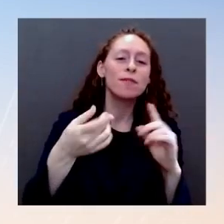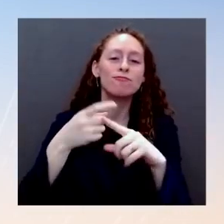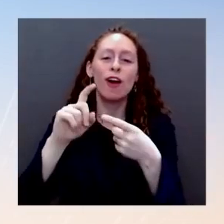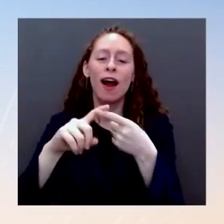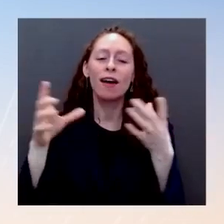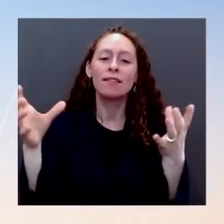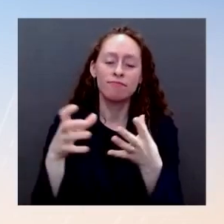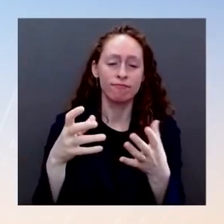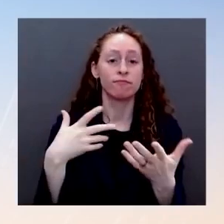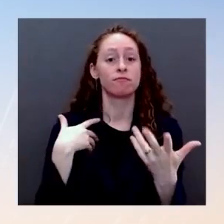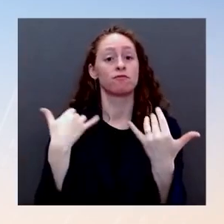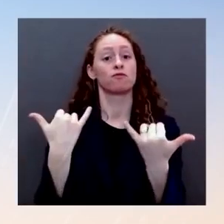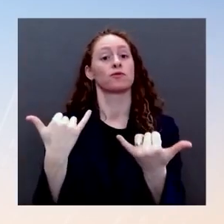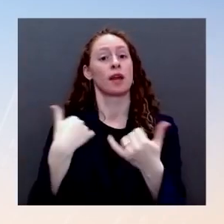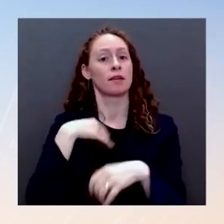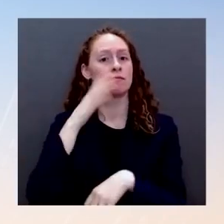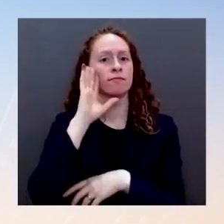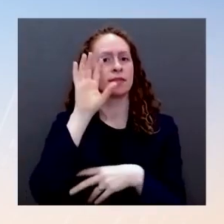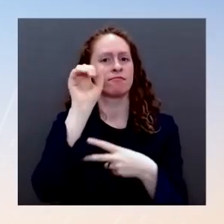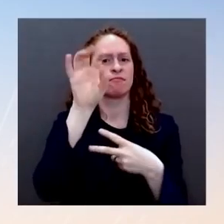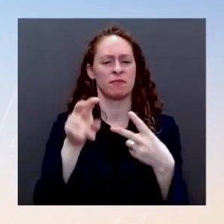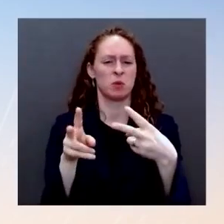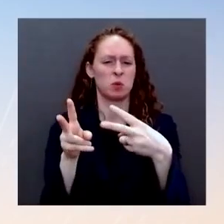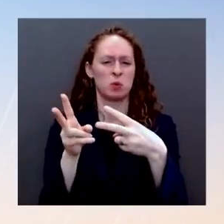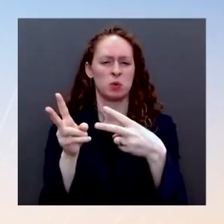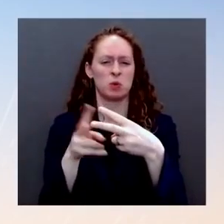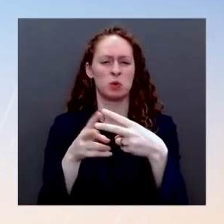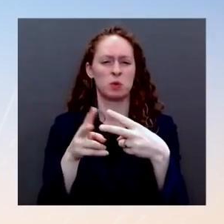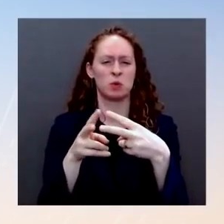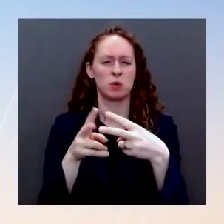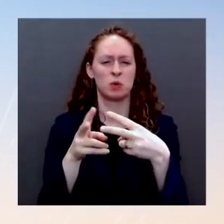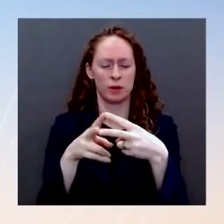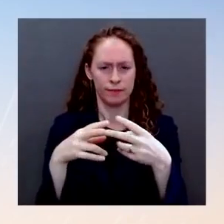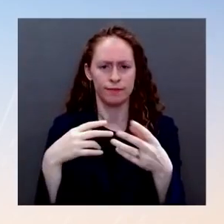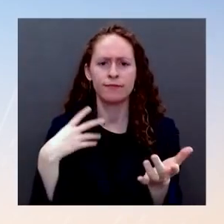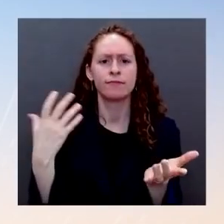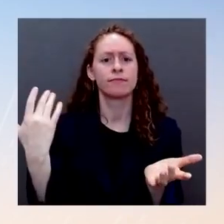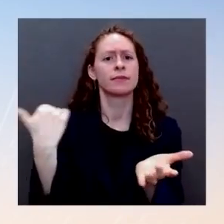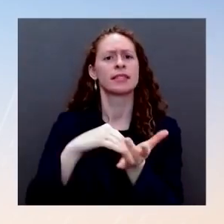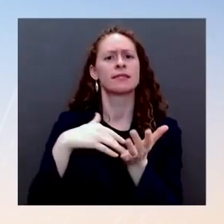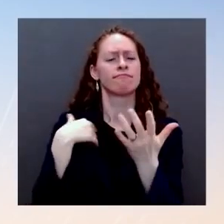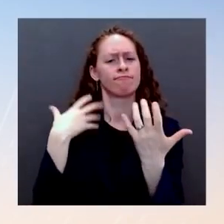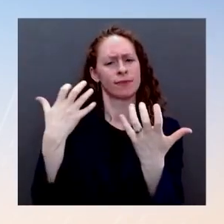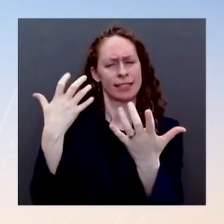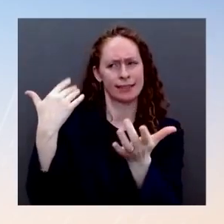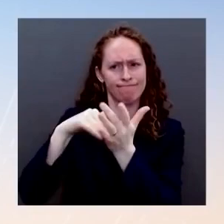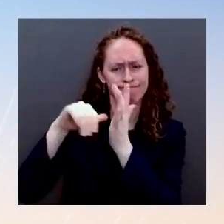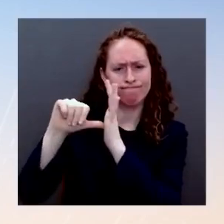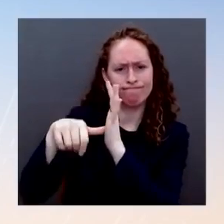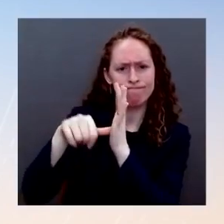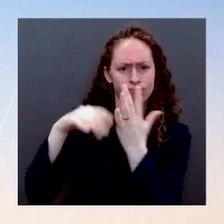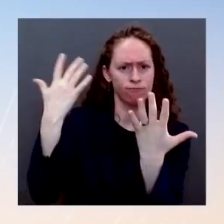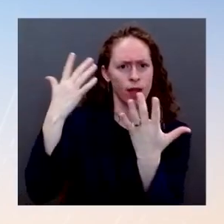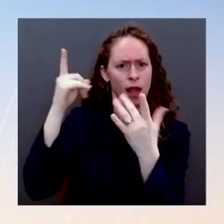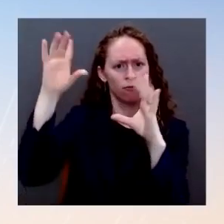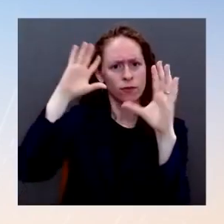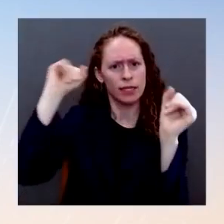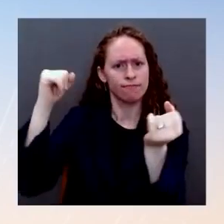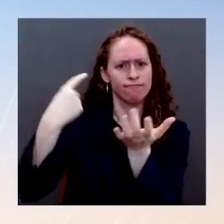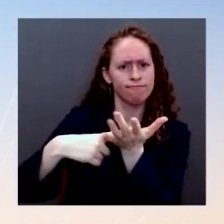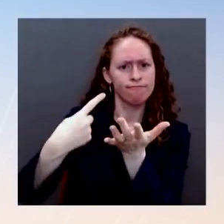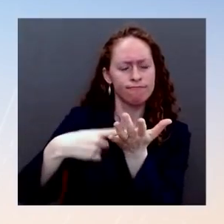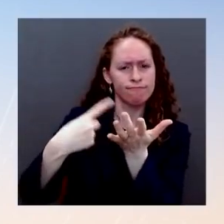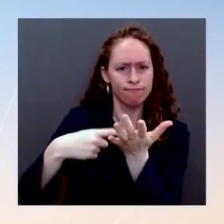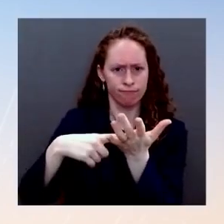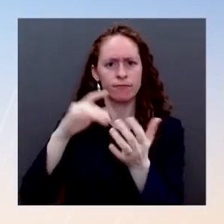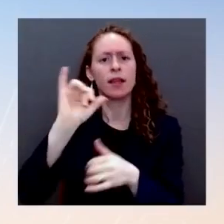that yesterday, President Biden, Agriculture Secretary Vilsack, and Attorney General Garland met with family and independent farmers, ranchers,